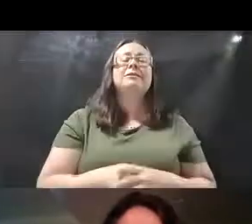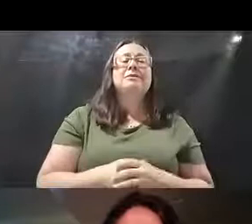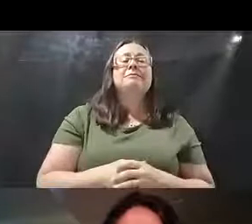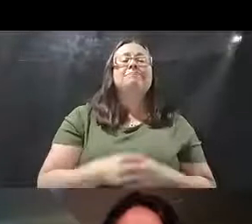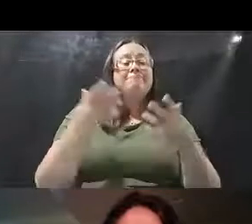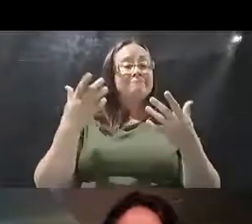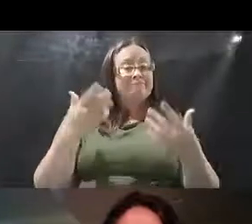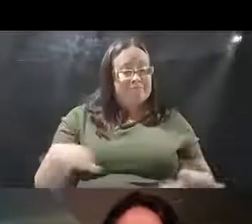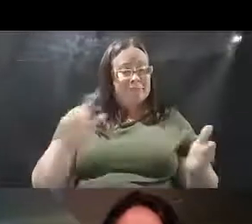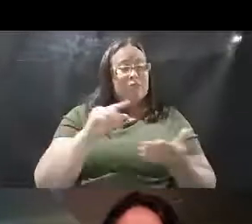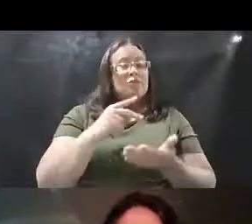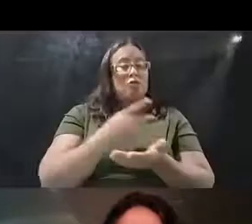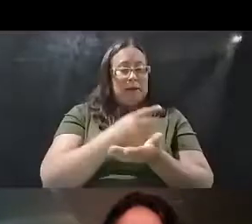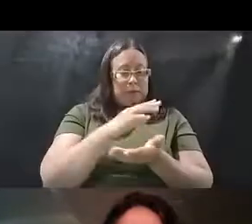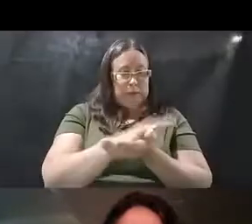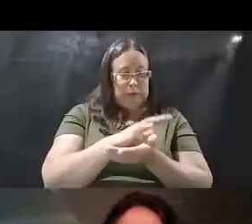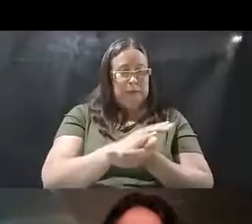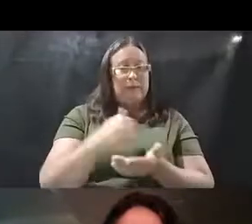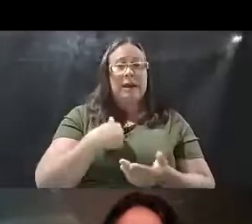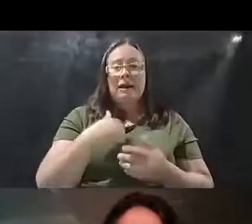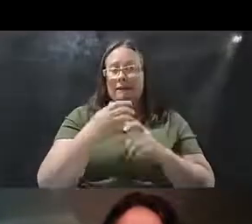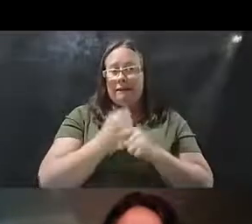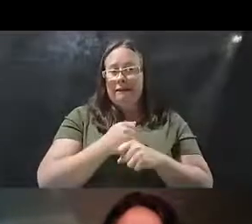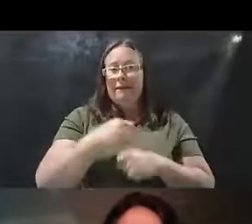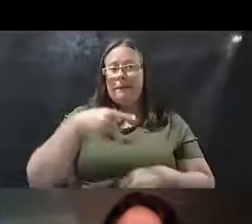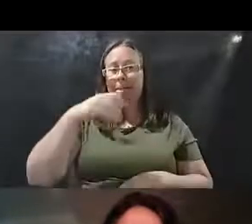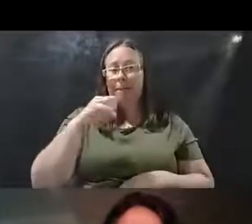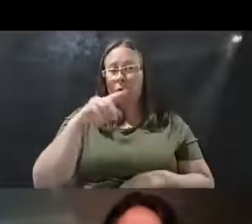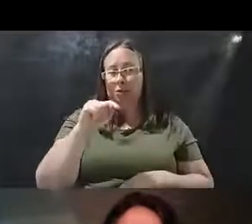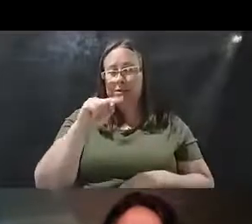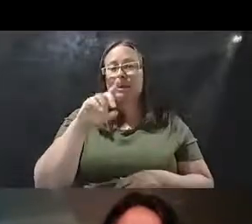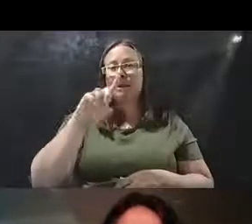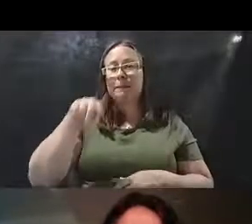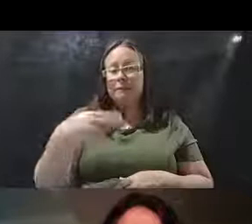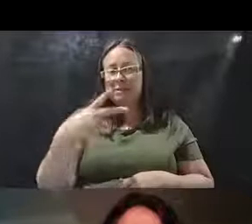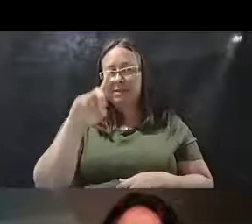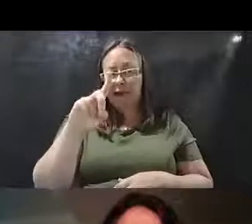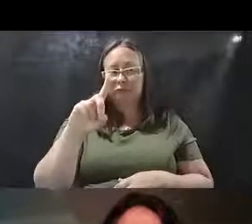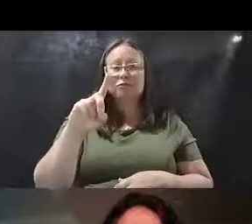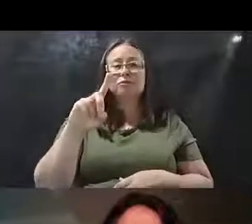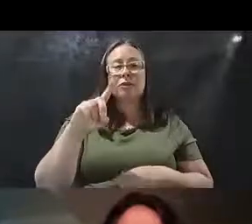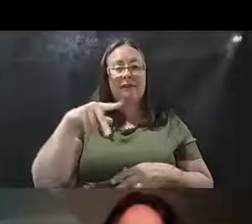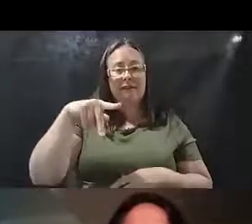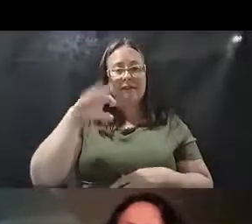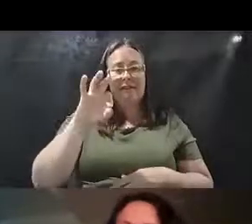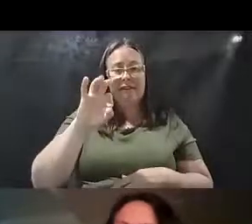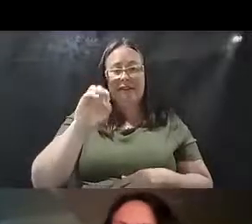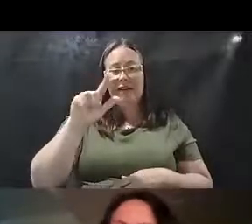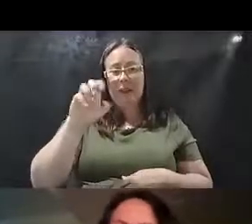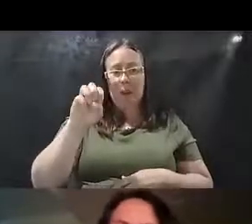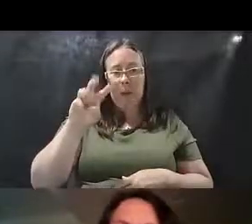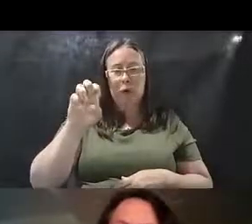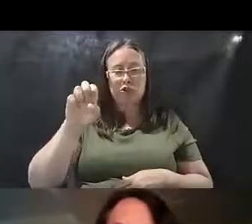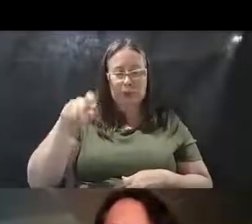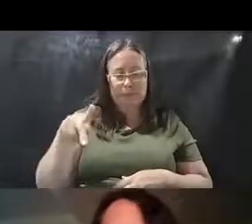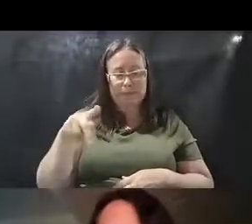graduate school, I was fortunate to get a postdoctoral fellowship at Baylor College of Medicine. I trained